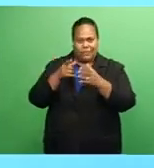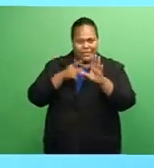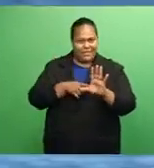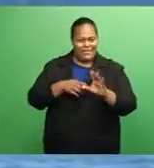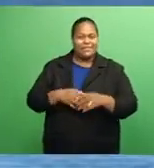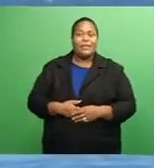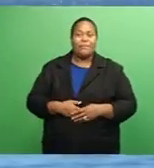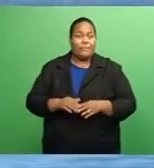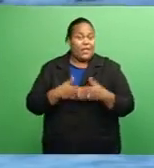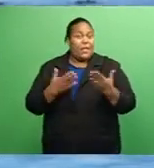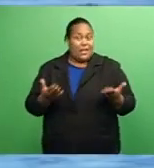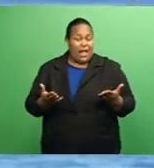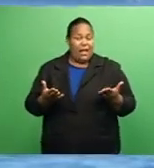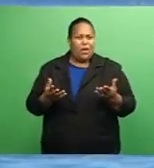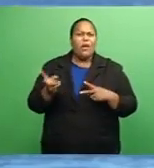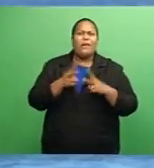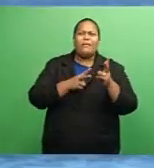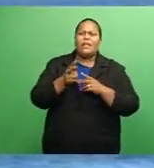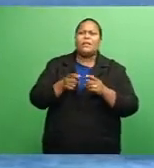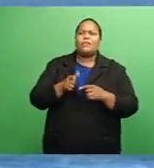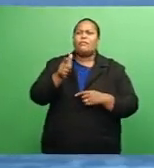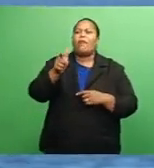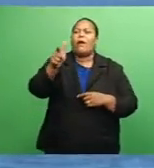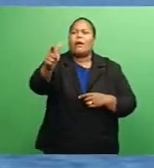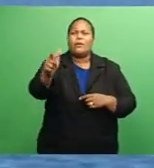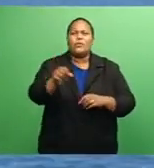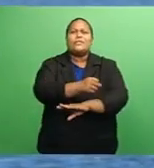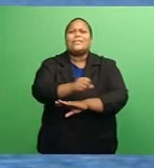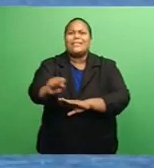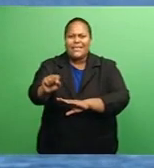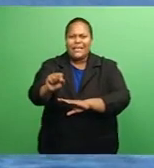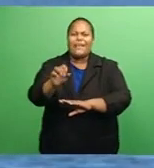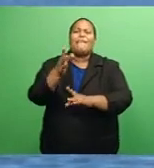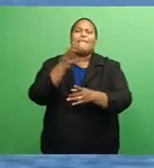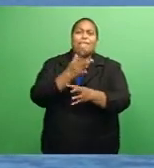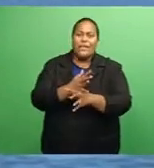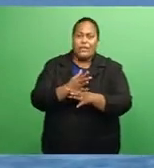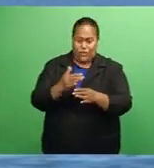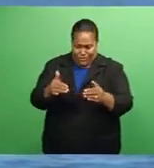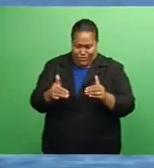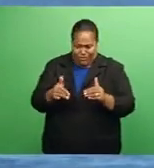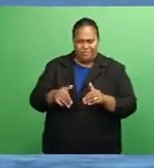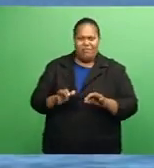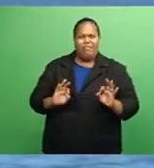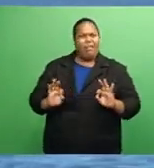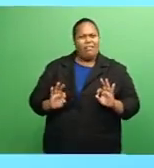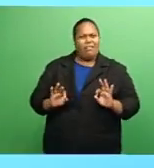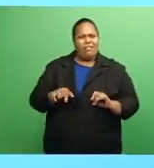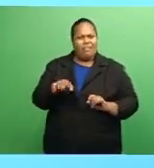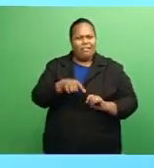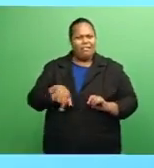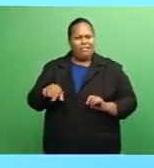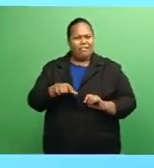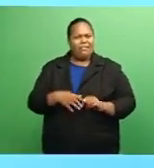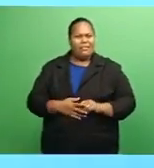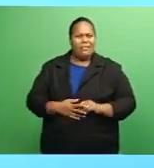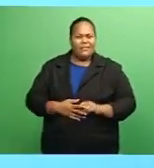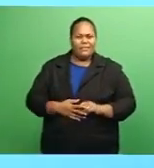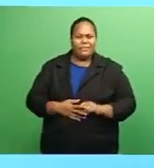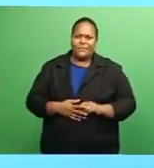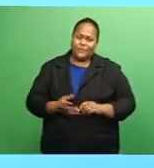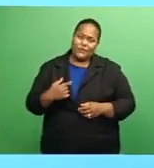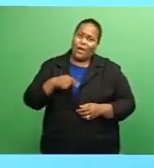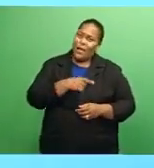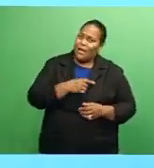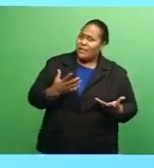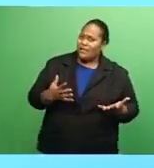out further into the sea to catch fish for their daily use. Our ngolingoli is not only ours. Other people that come